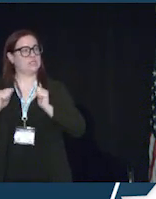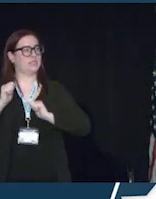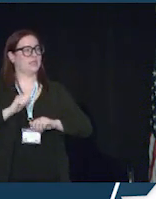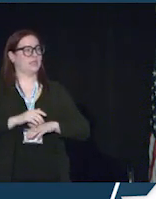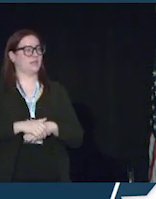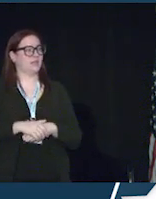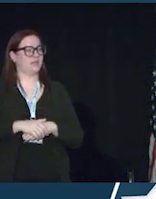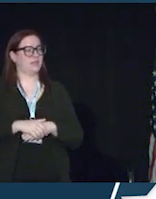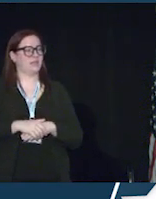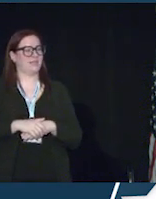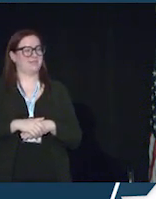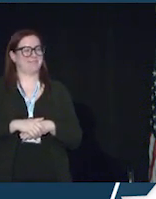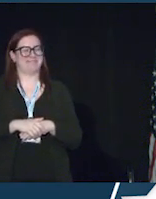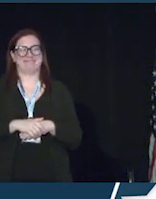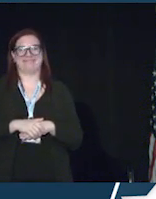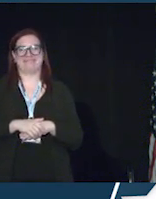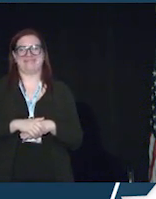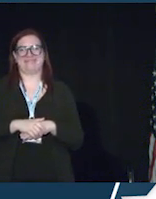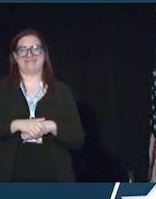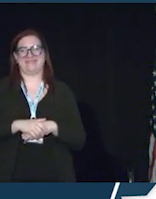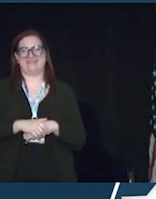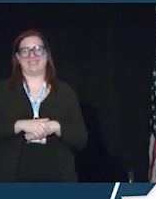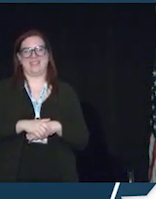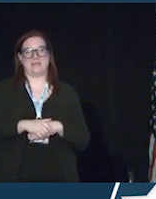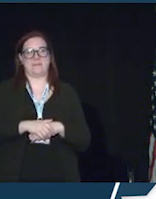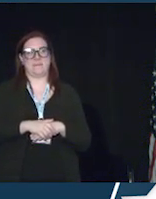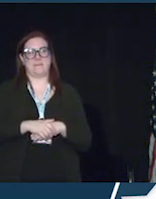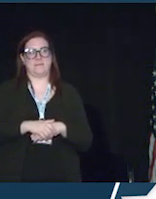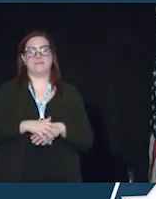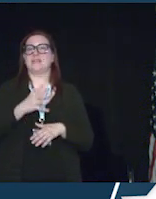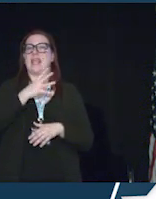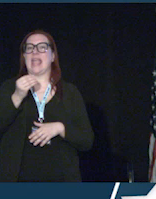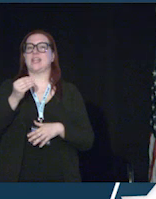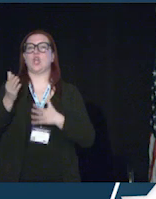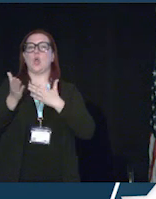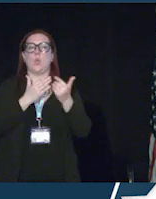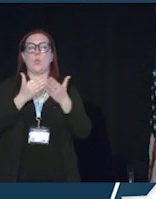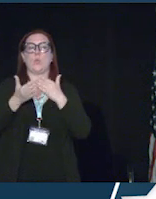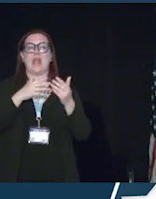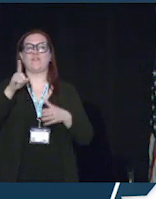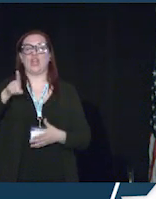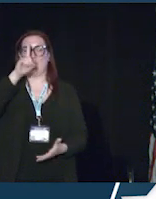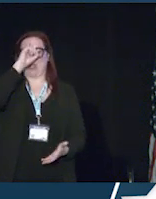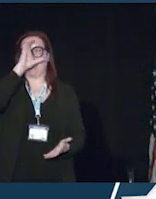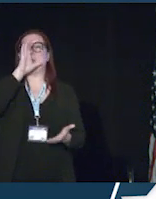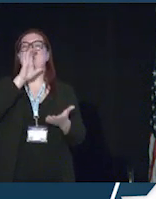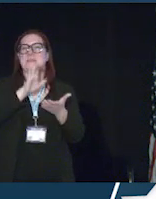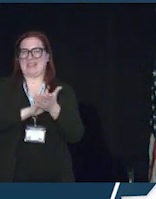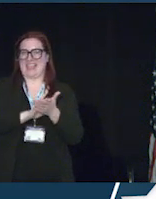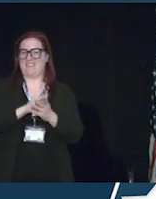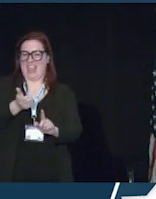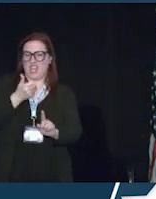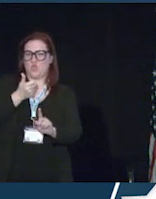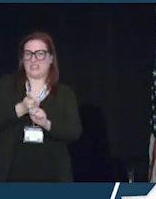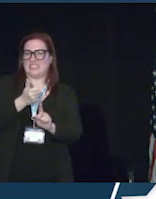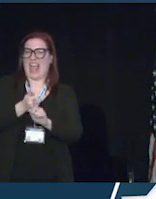just do it what you believe in yourself,